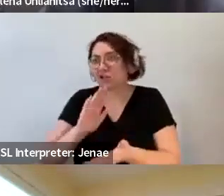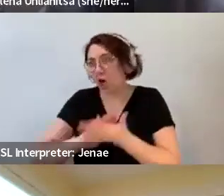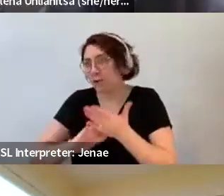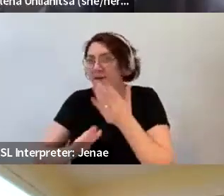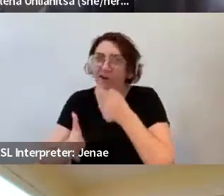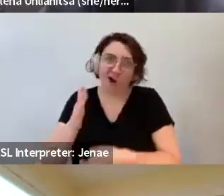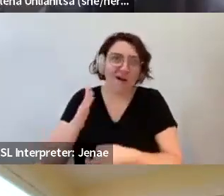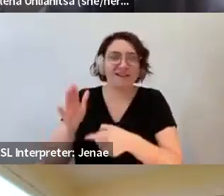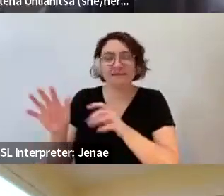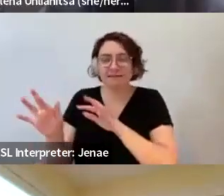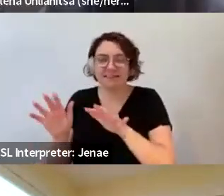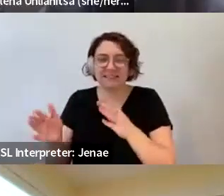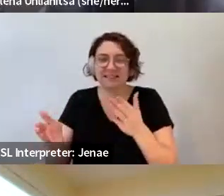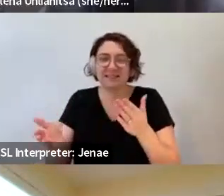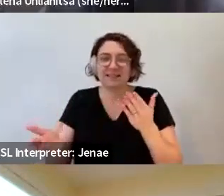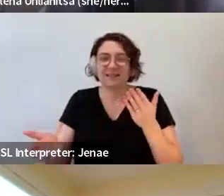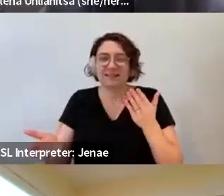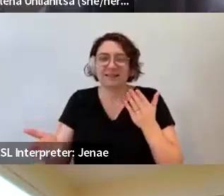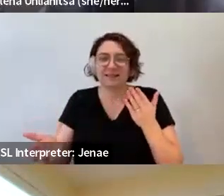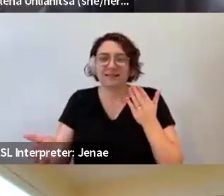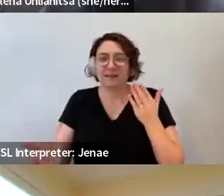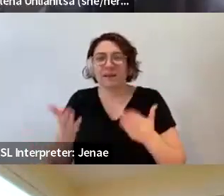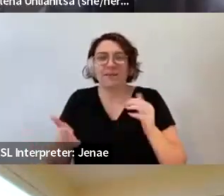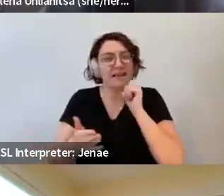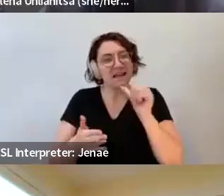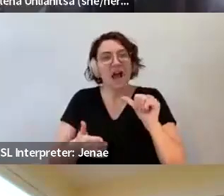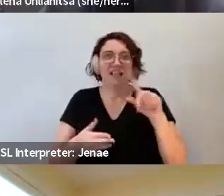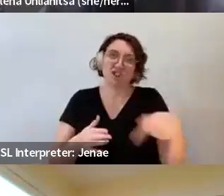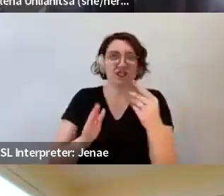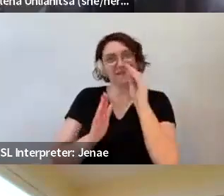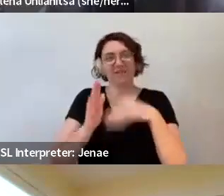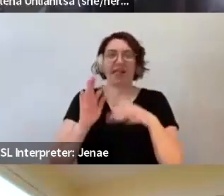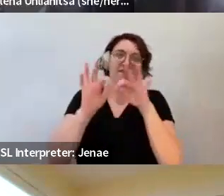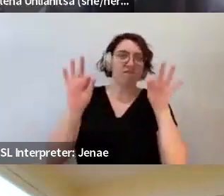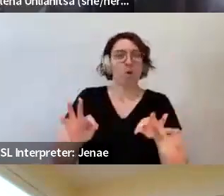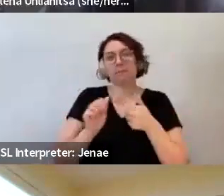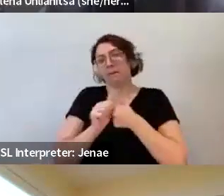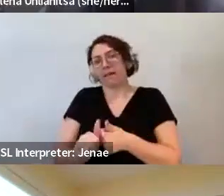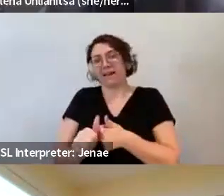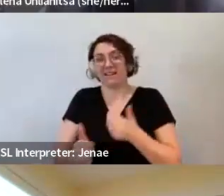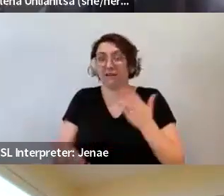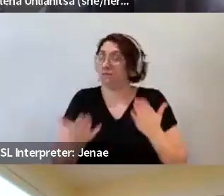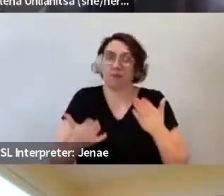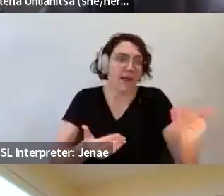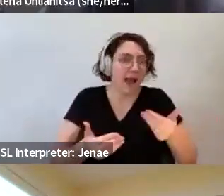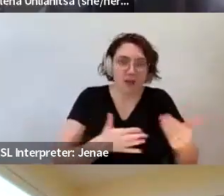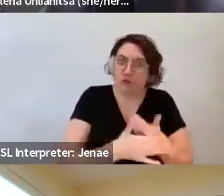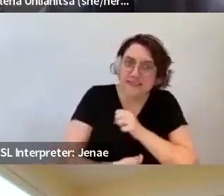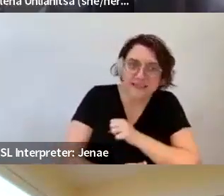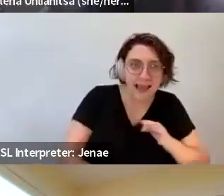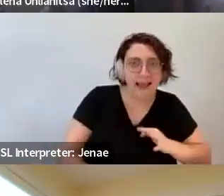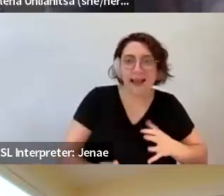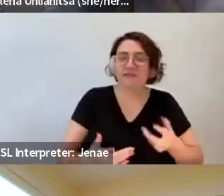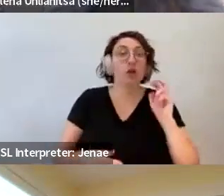not be like a desktop sort of compliance where you just fill out some forms. It may mean that you hire different staff or you do different things. And transportation